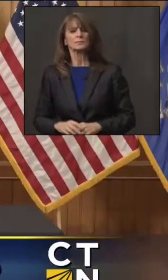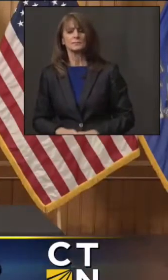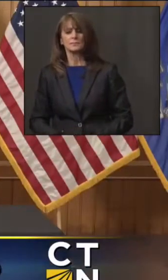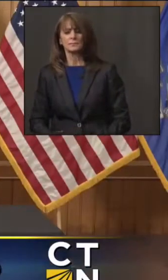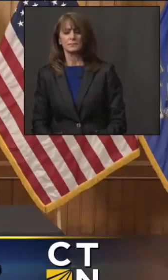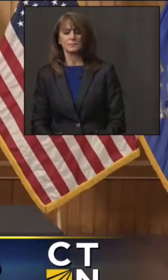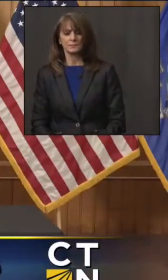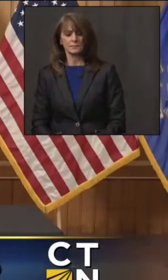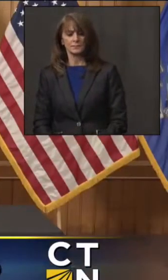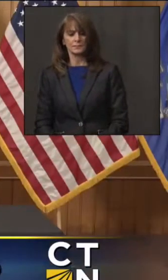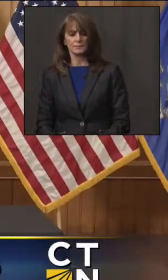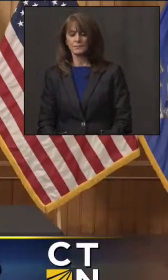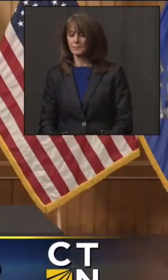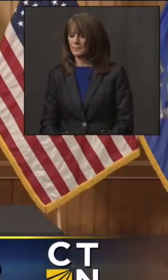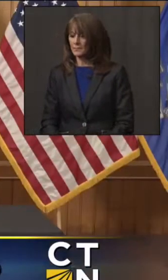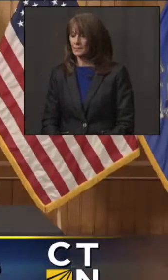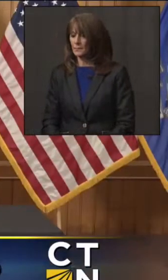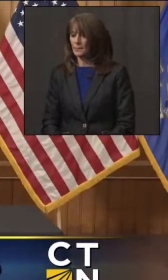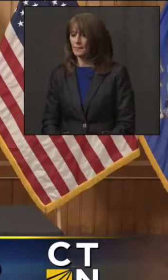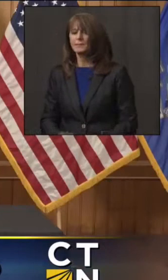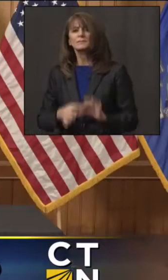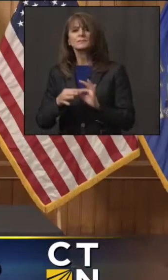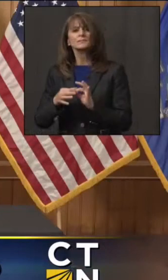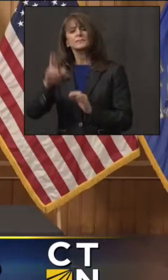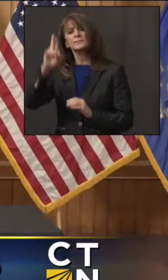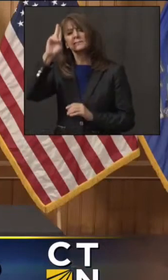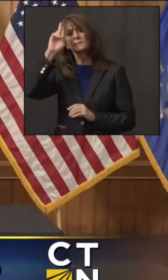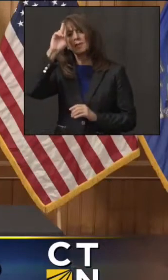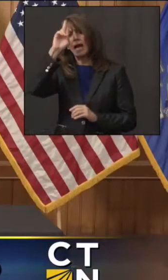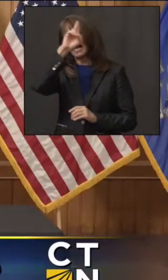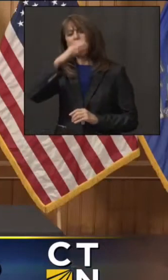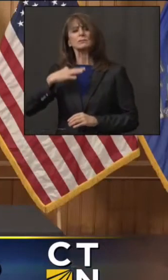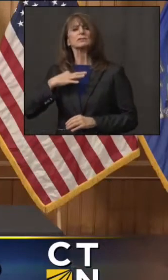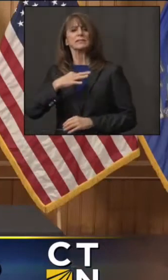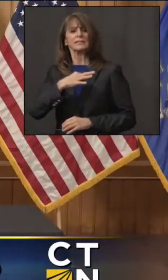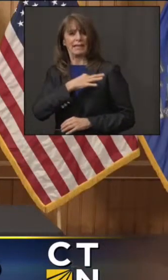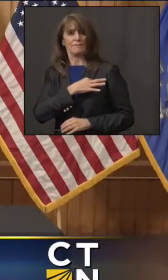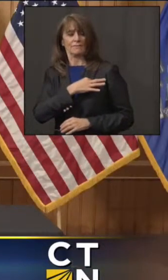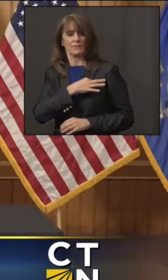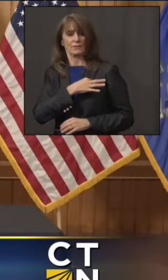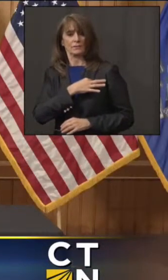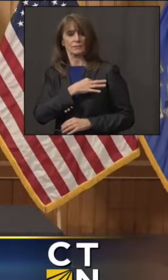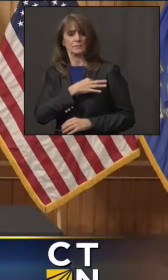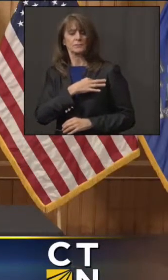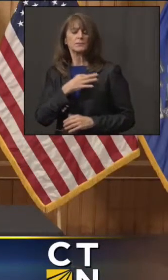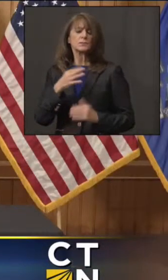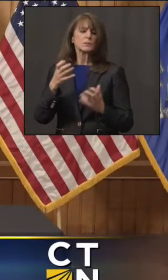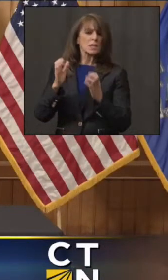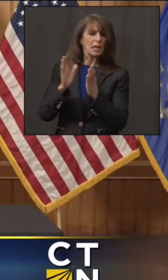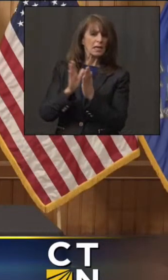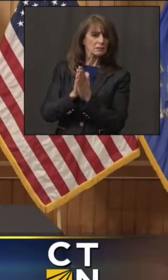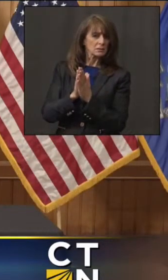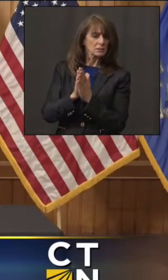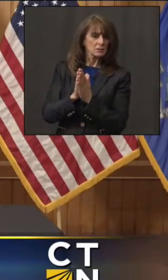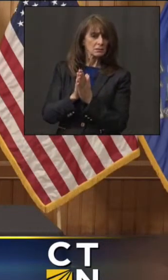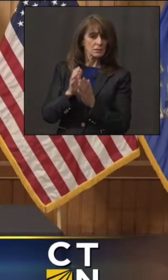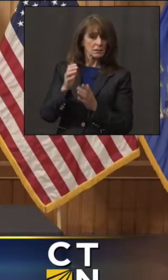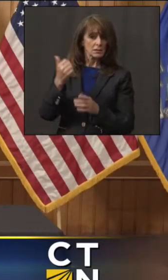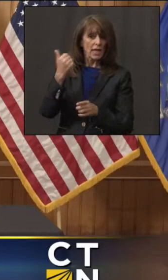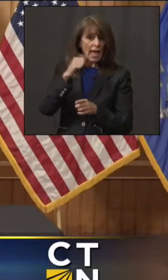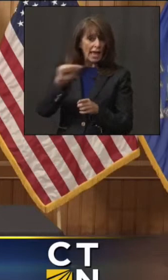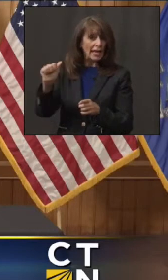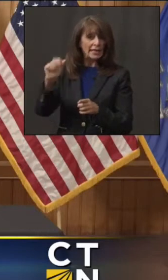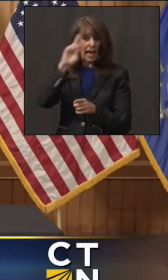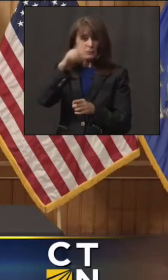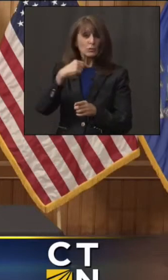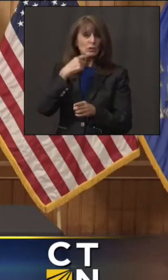In terms of the hospital staffing, Josh, have any hospitals reported a shortage of